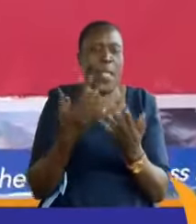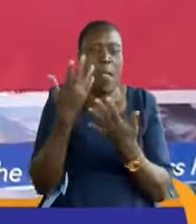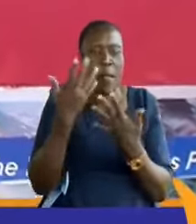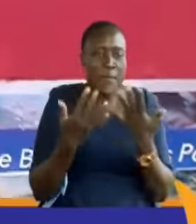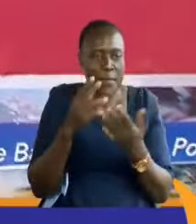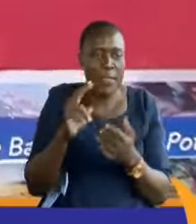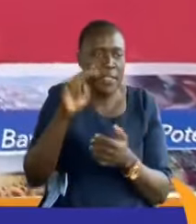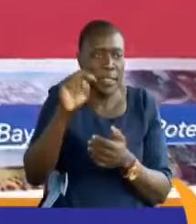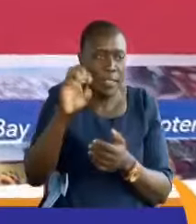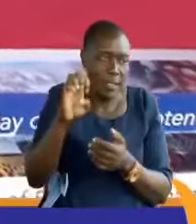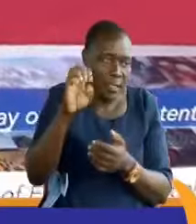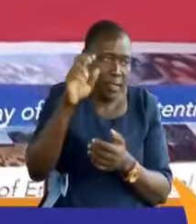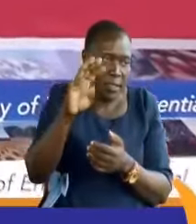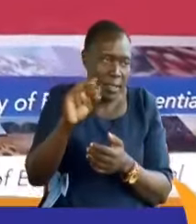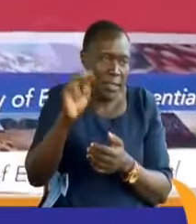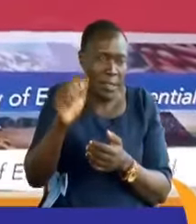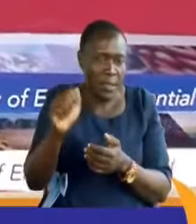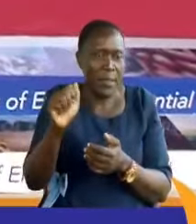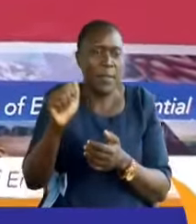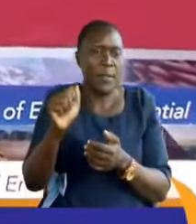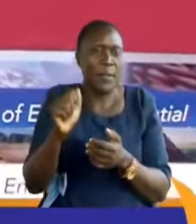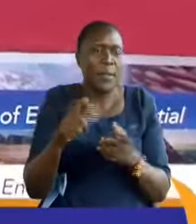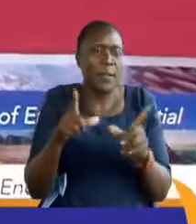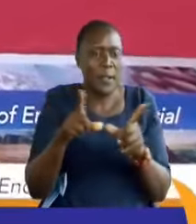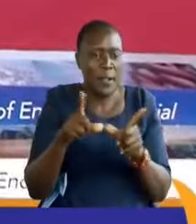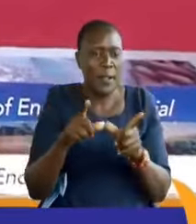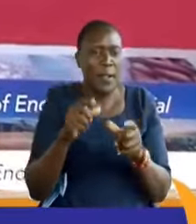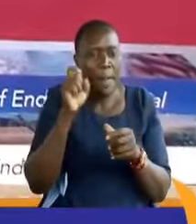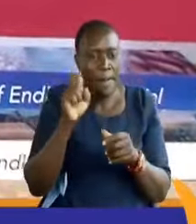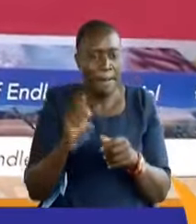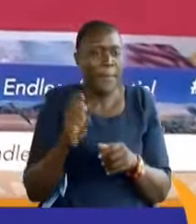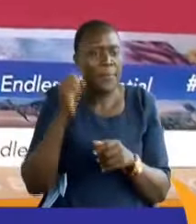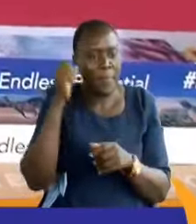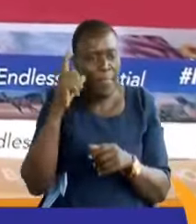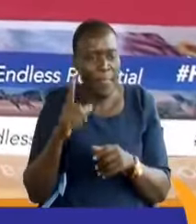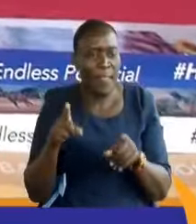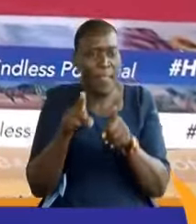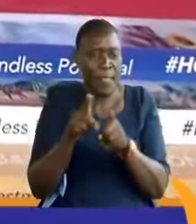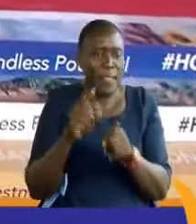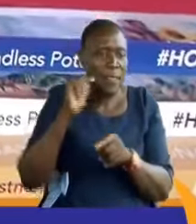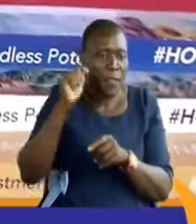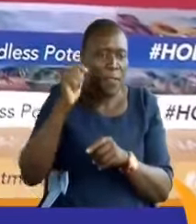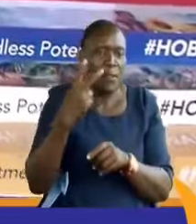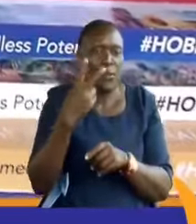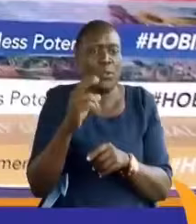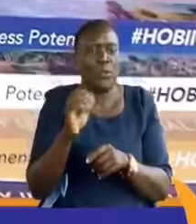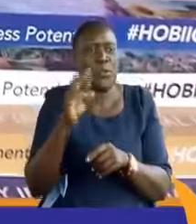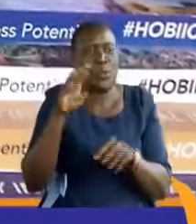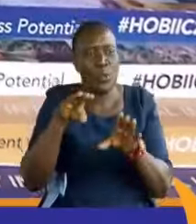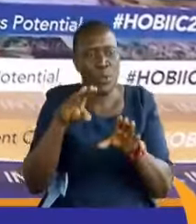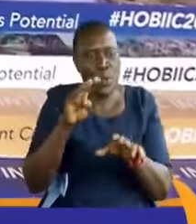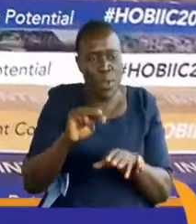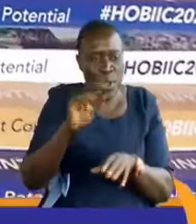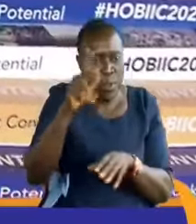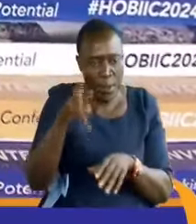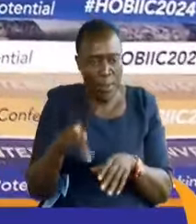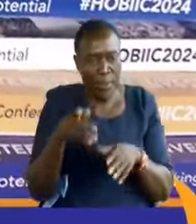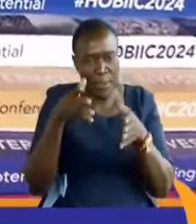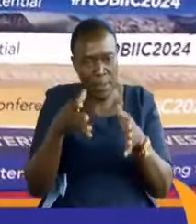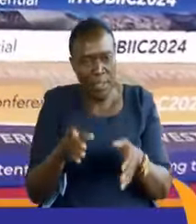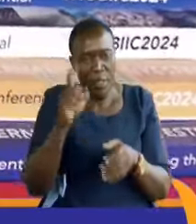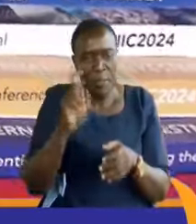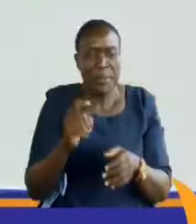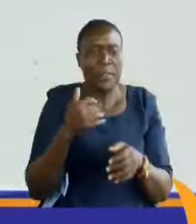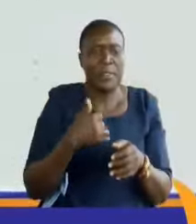NEMA licenses. So we must make sure, as a political class, the 20 members of parliament who are here, that we go back and